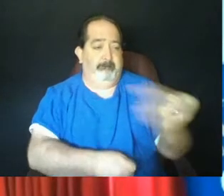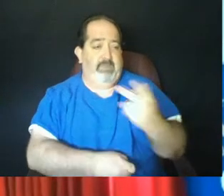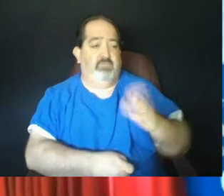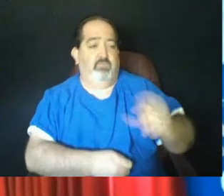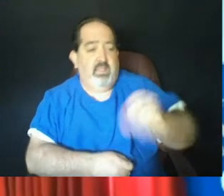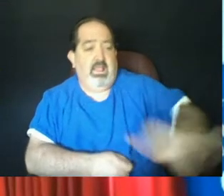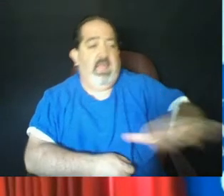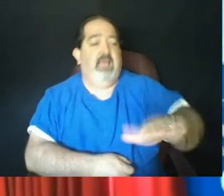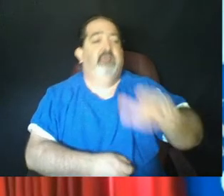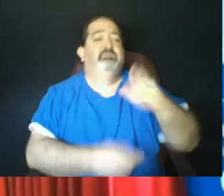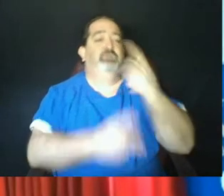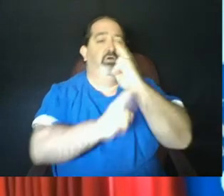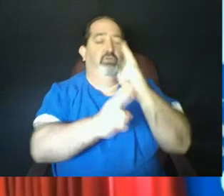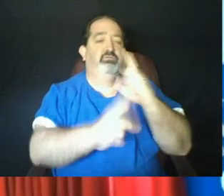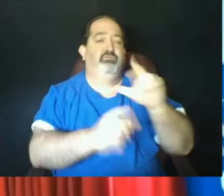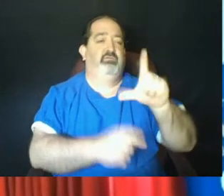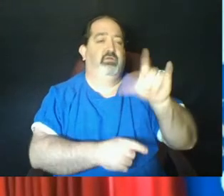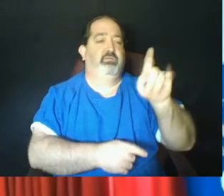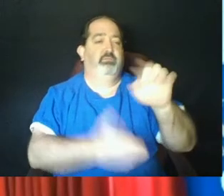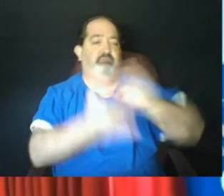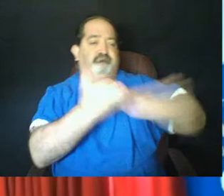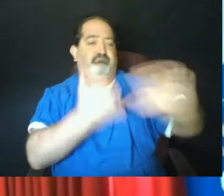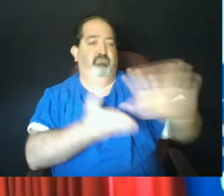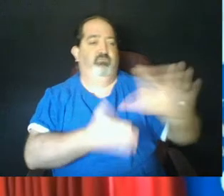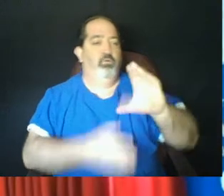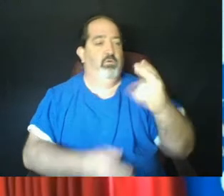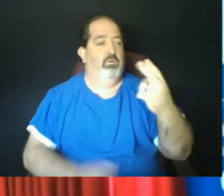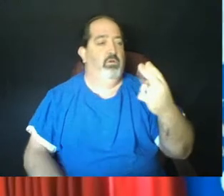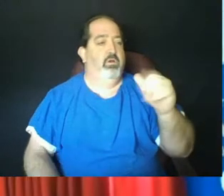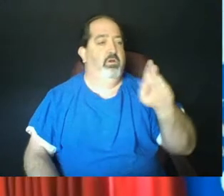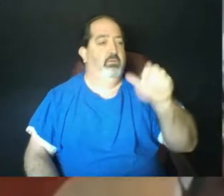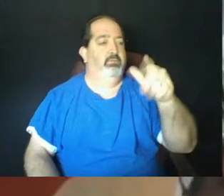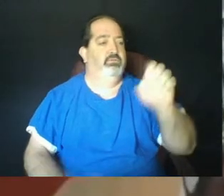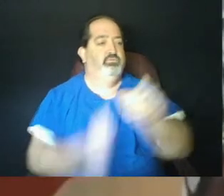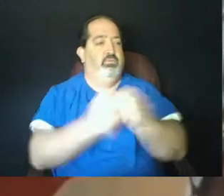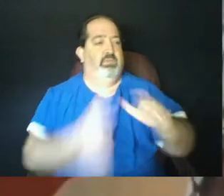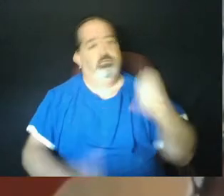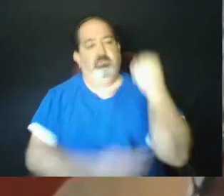honors of Lyondemere, and absolve you of your homage without defiance.